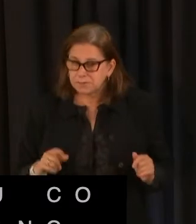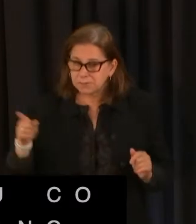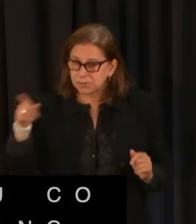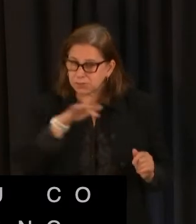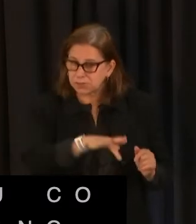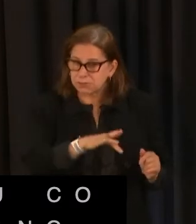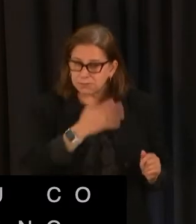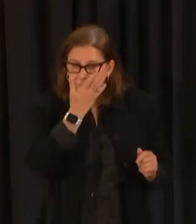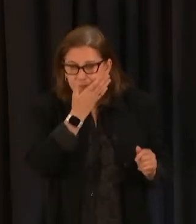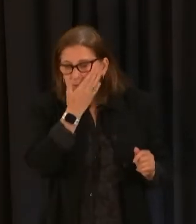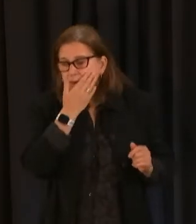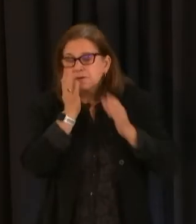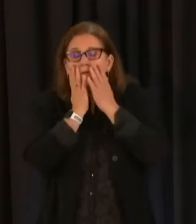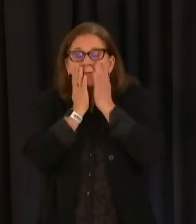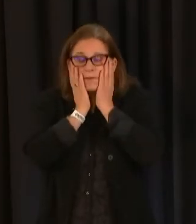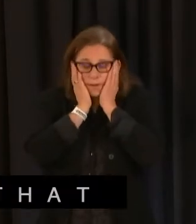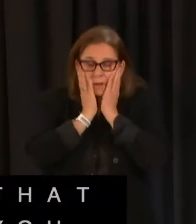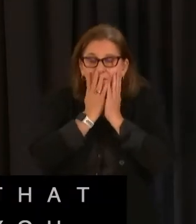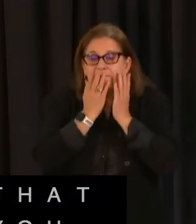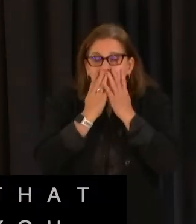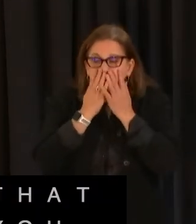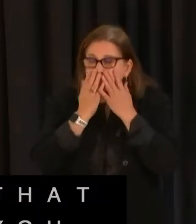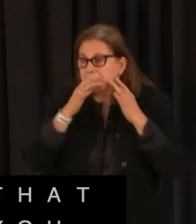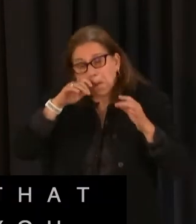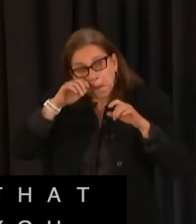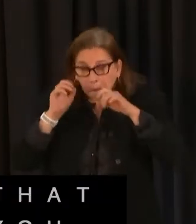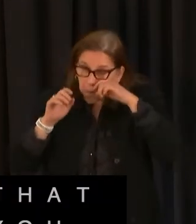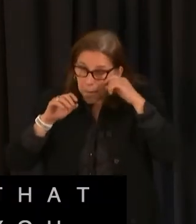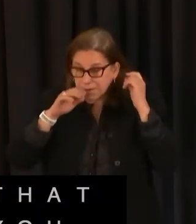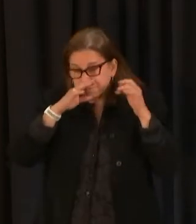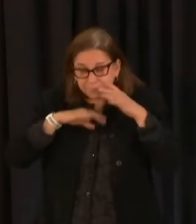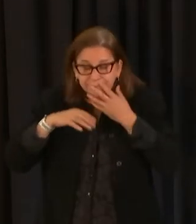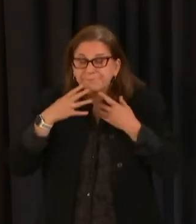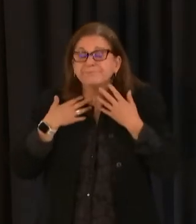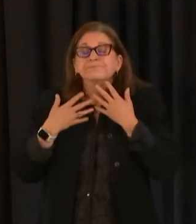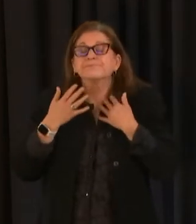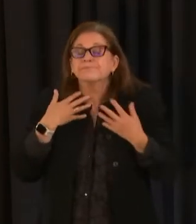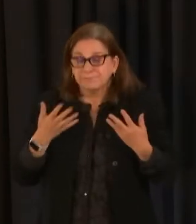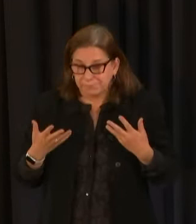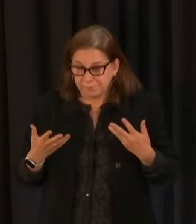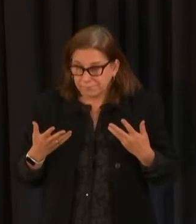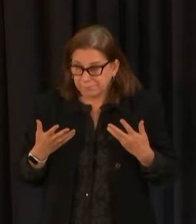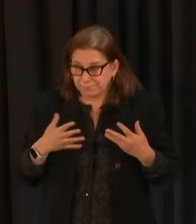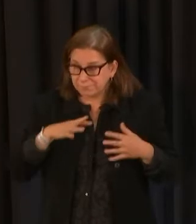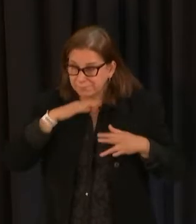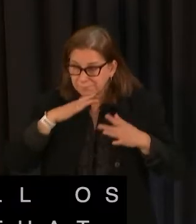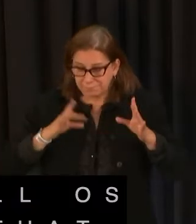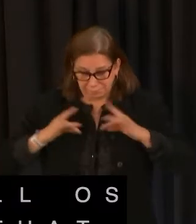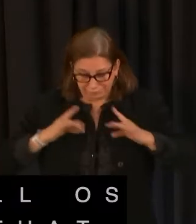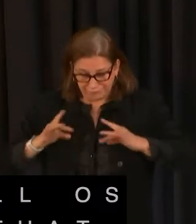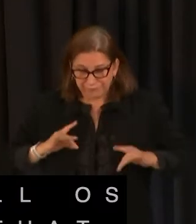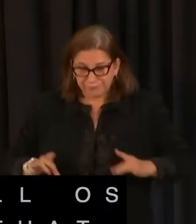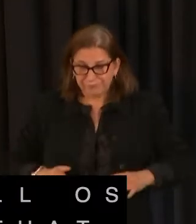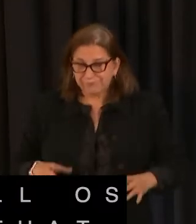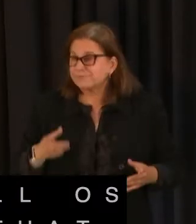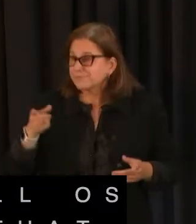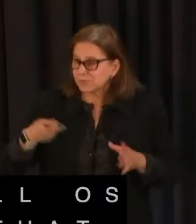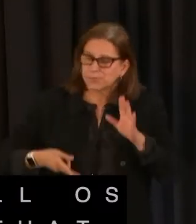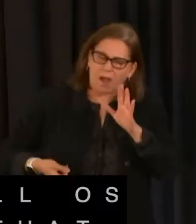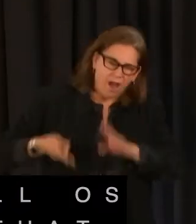touch your face, right? So all of this touching of your face that may have respiratory droplets and active virus on it creates a